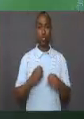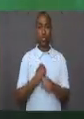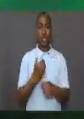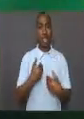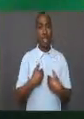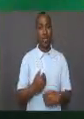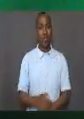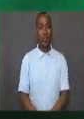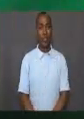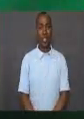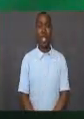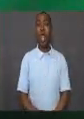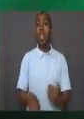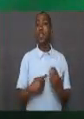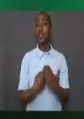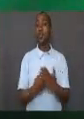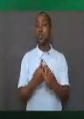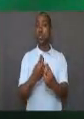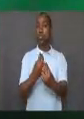They are nutrition,